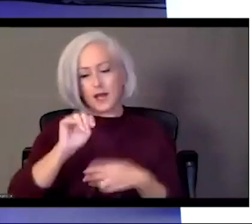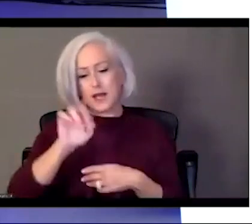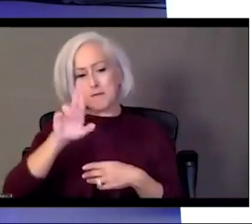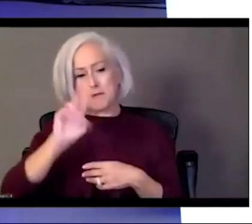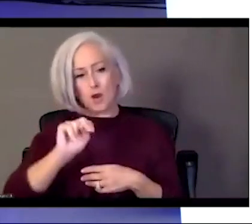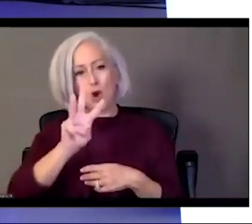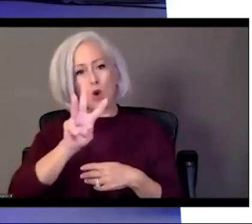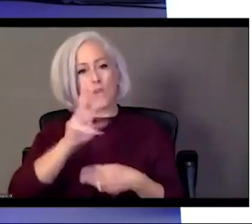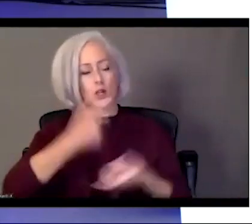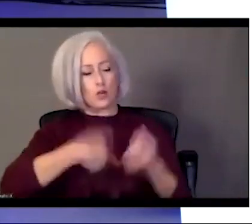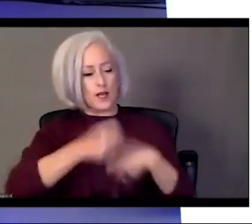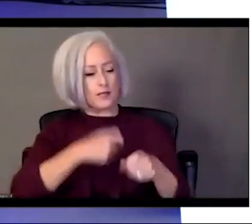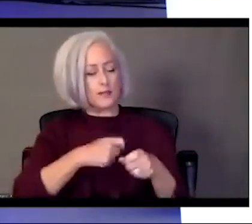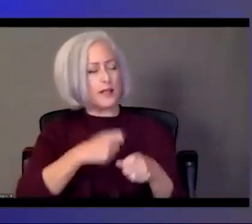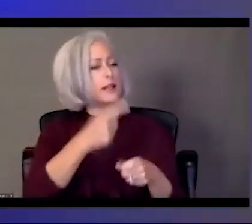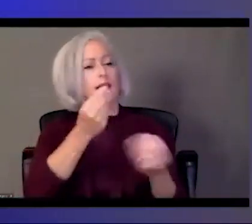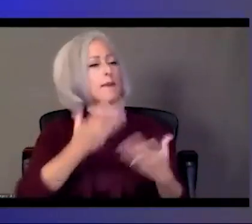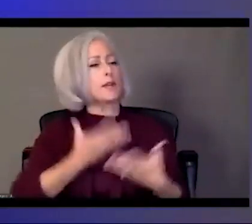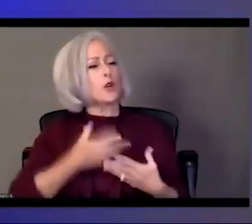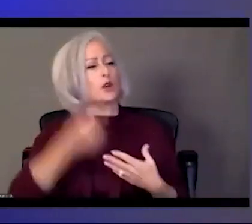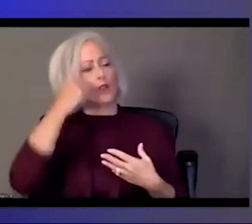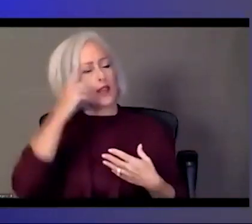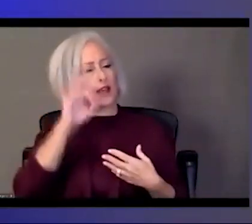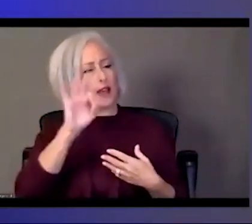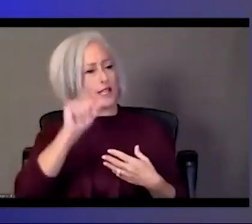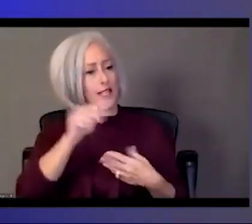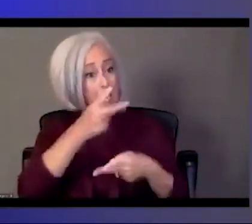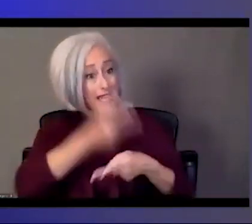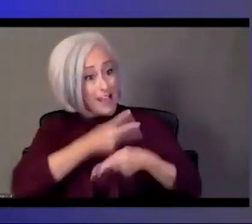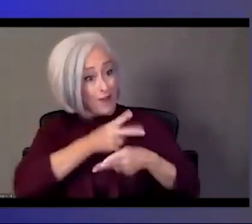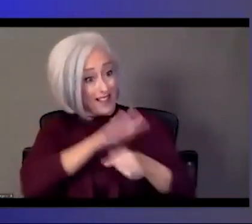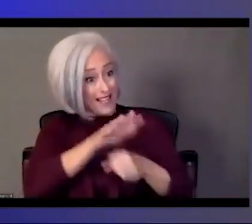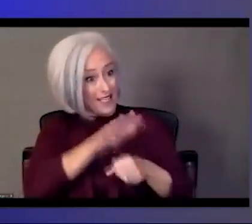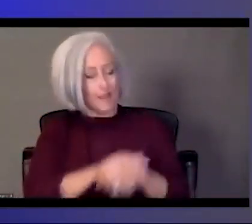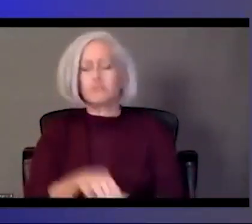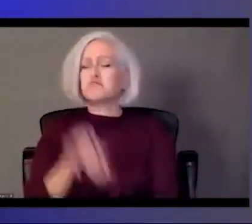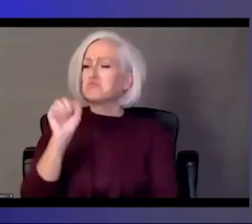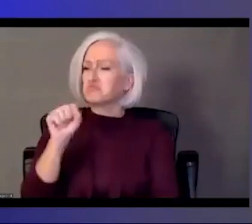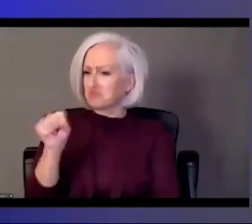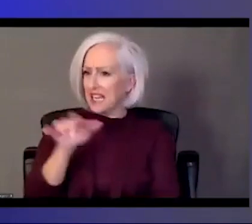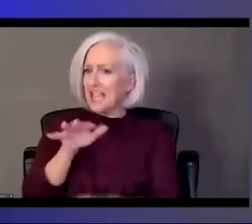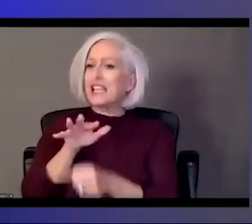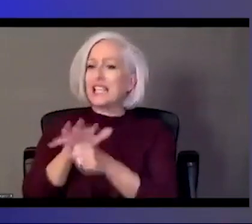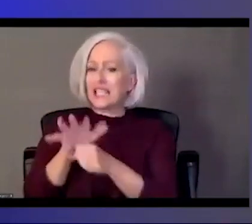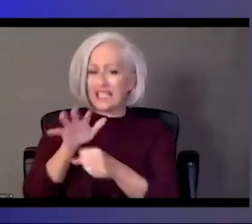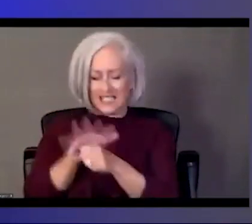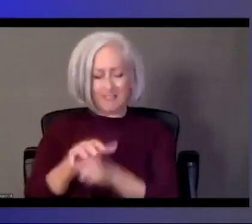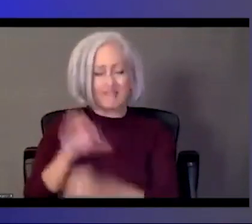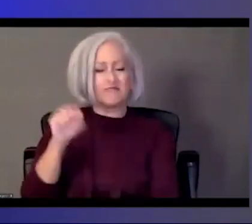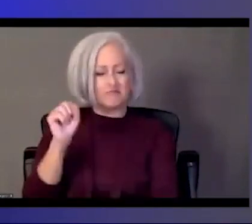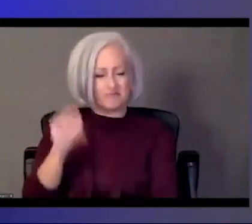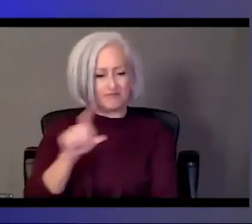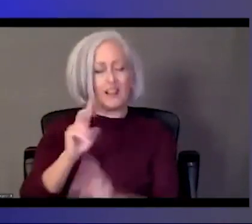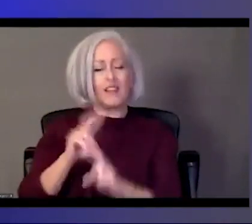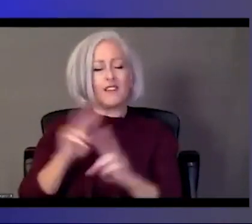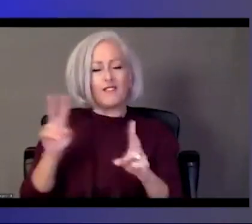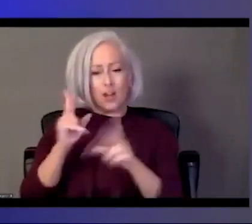FDA is being careful enough? Oh, I think the FDA is being extremely careful. That's their charge.